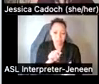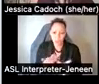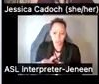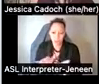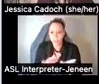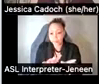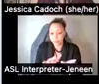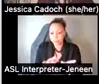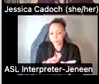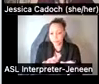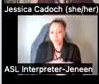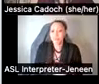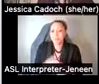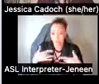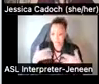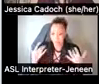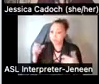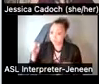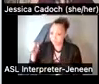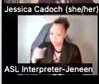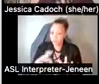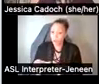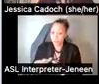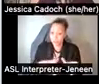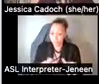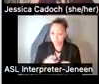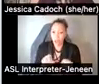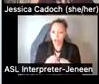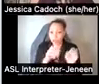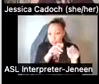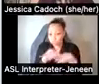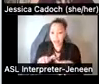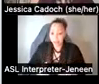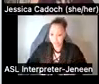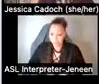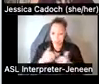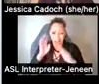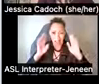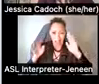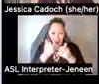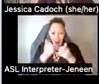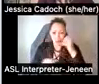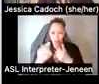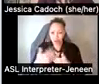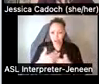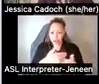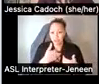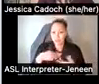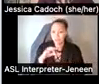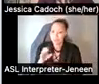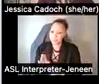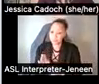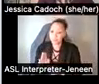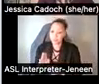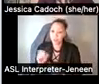so forth. The event is being recorded as well as live streamed. Hi to those joining us from Facebook. And all